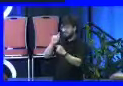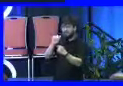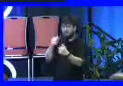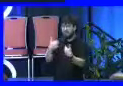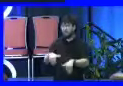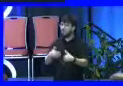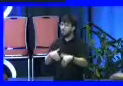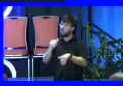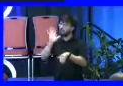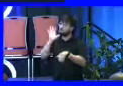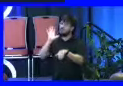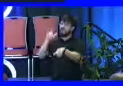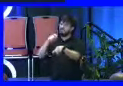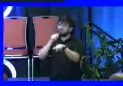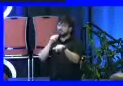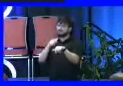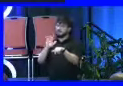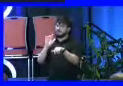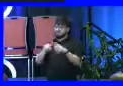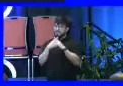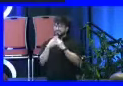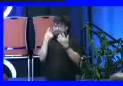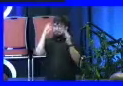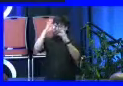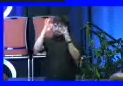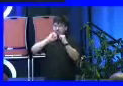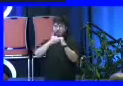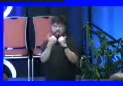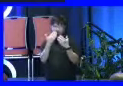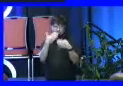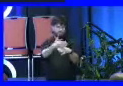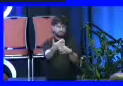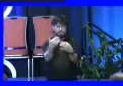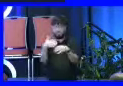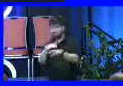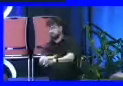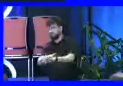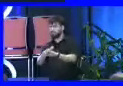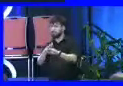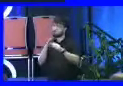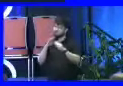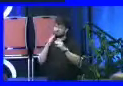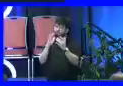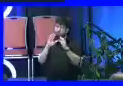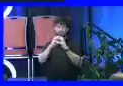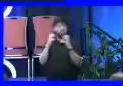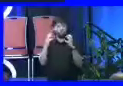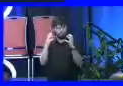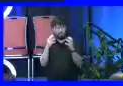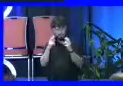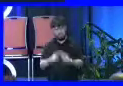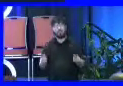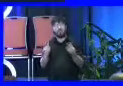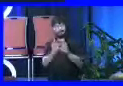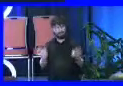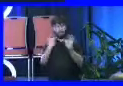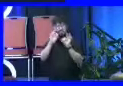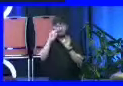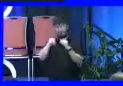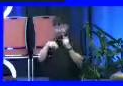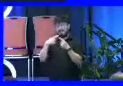did not understand that data use, sharing, and integration would be so essential for solving the complex social problems